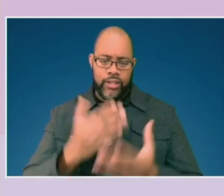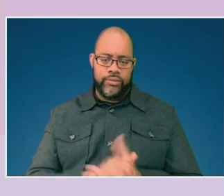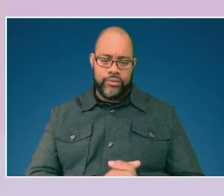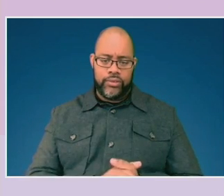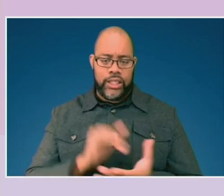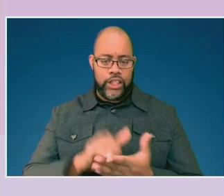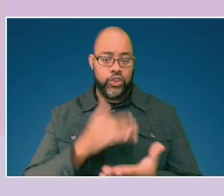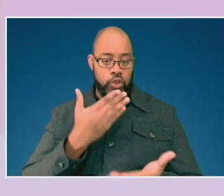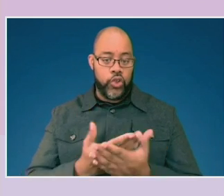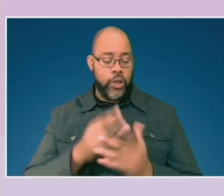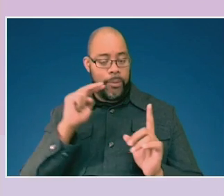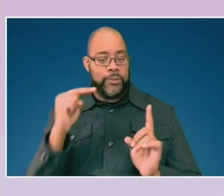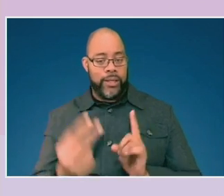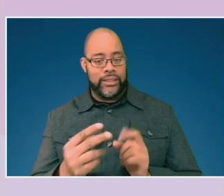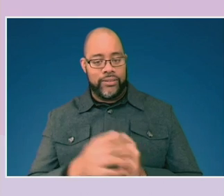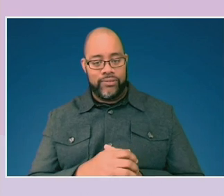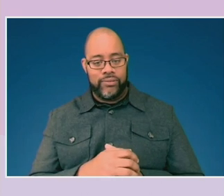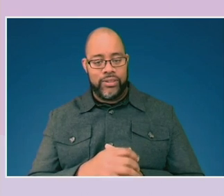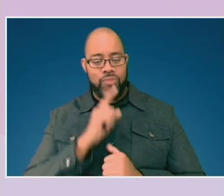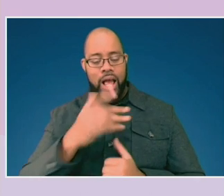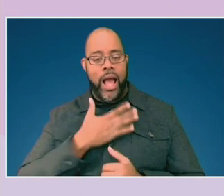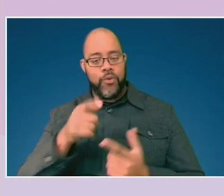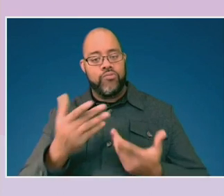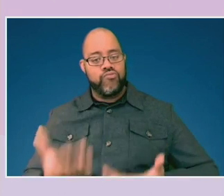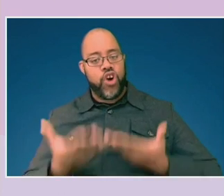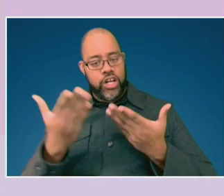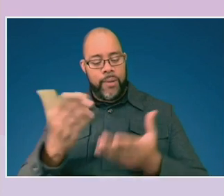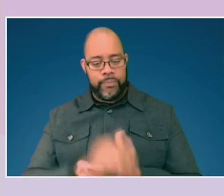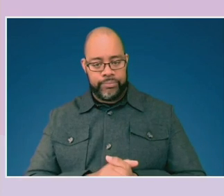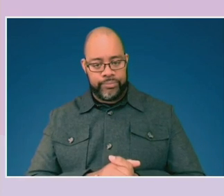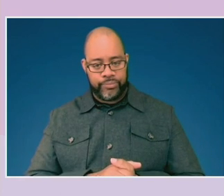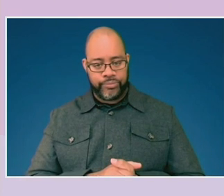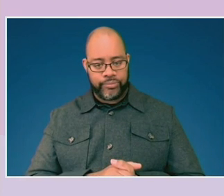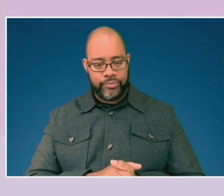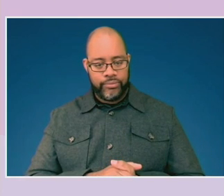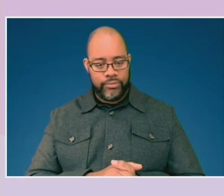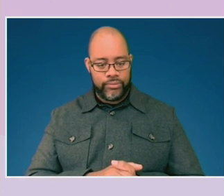great perspective. And I'm really glad that you brought that in. Samantha,